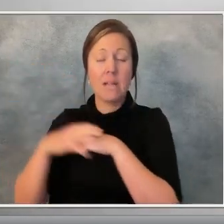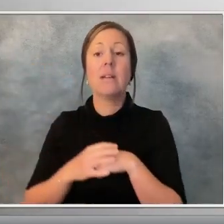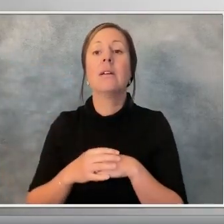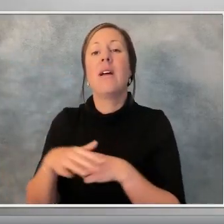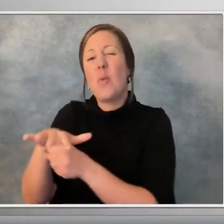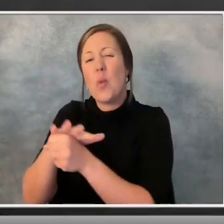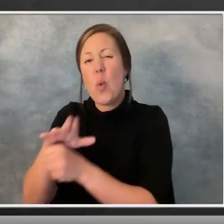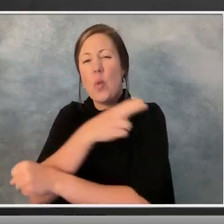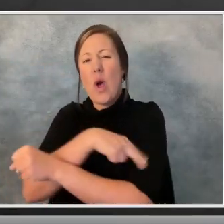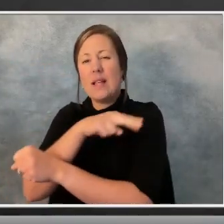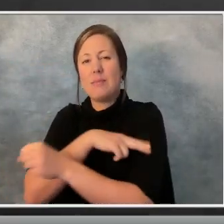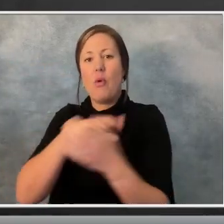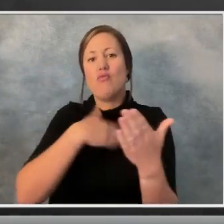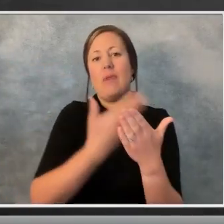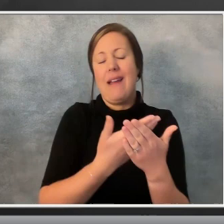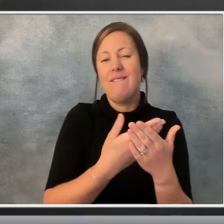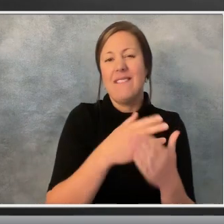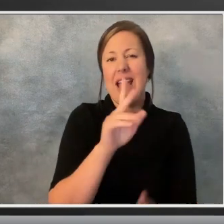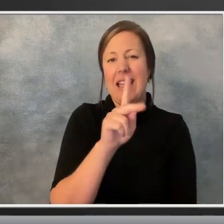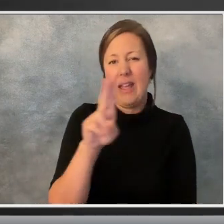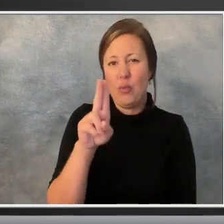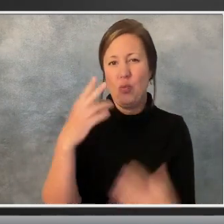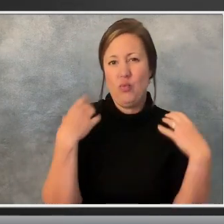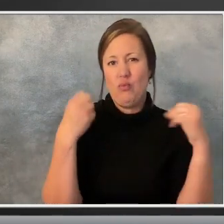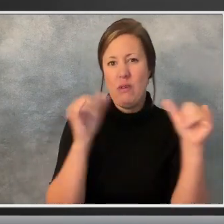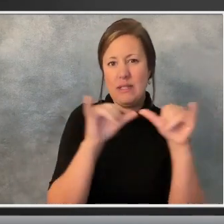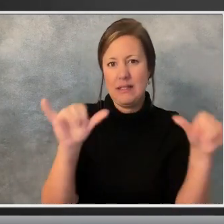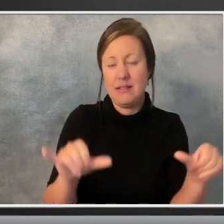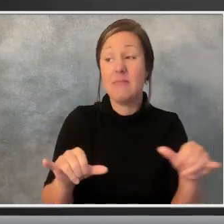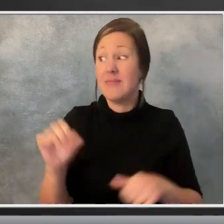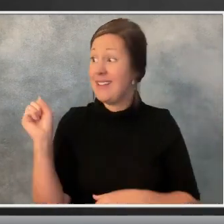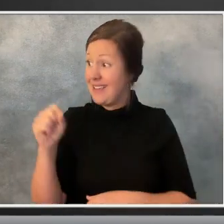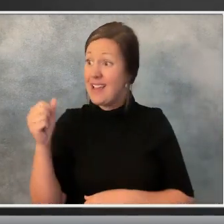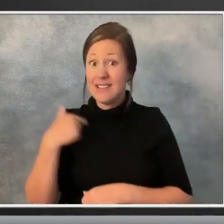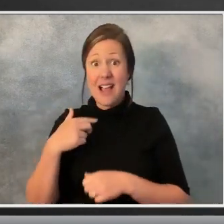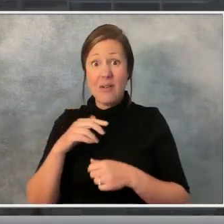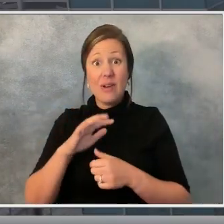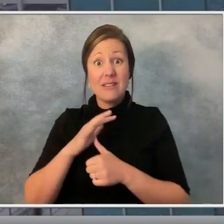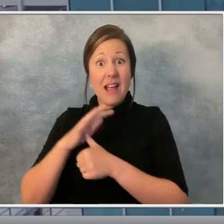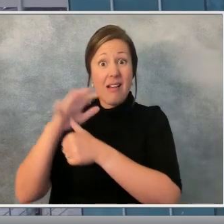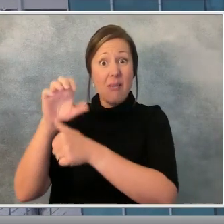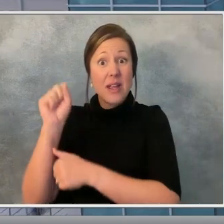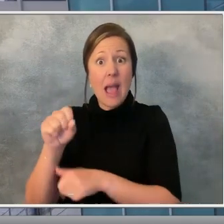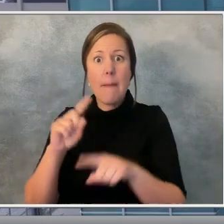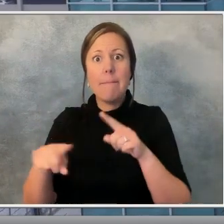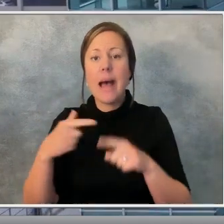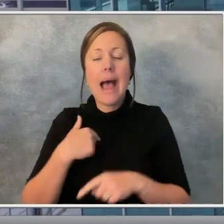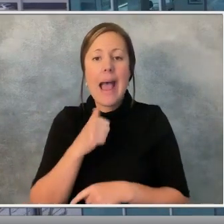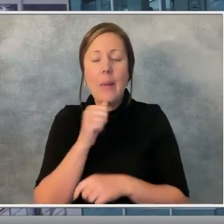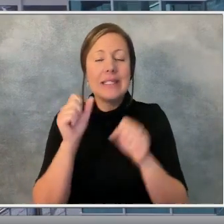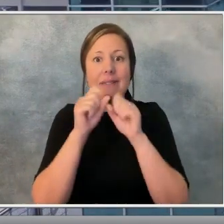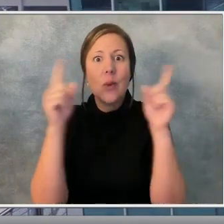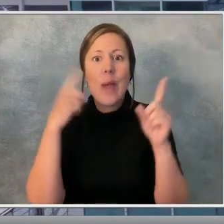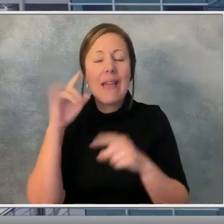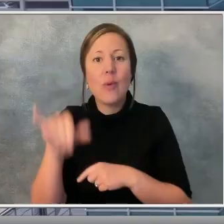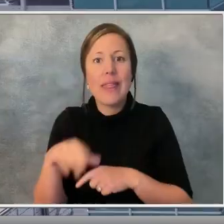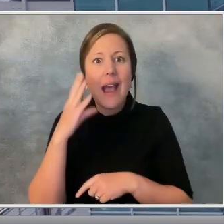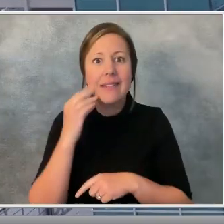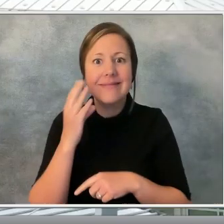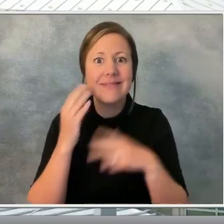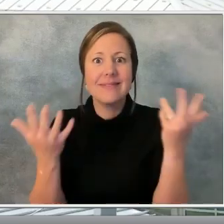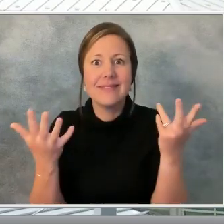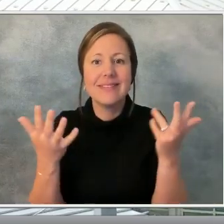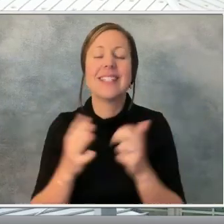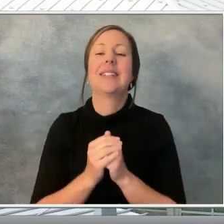Health System. I actually rode on a helicopter, and I wasn't even awake to even see the whole ride. Just days later, Eddie had a new